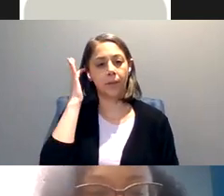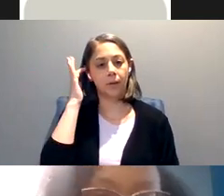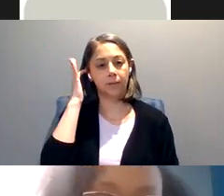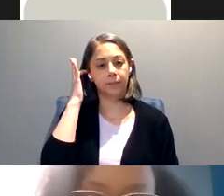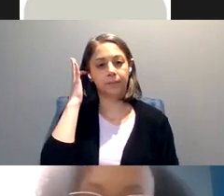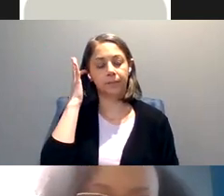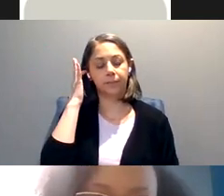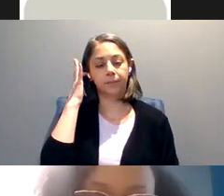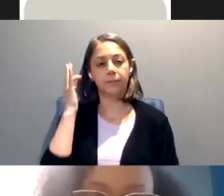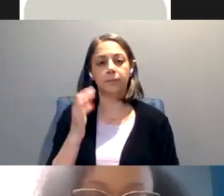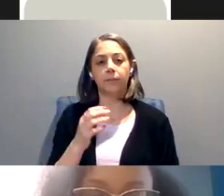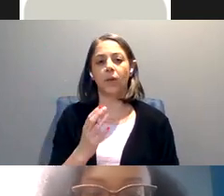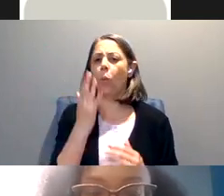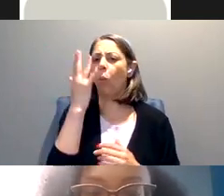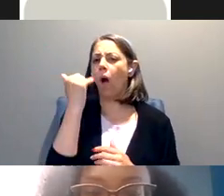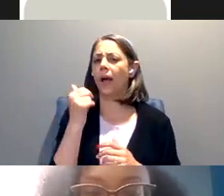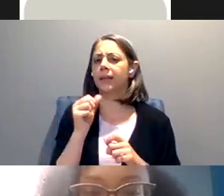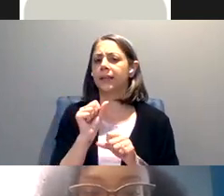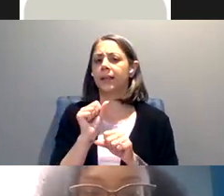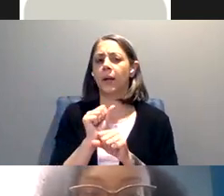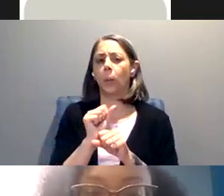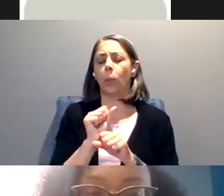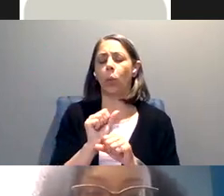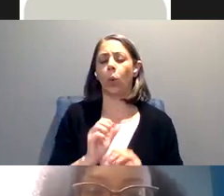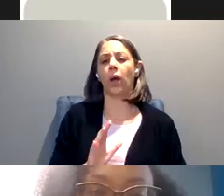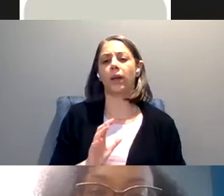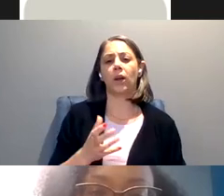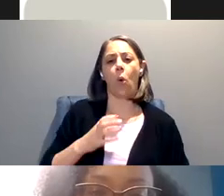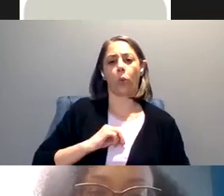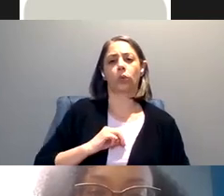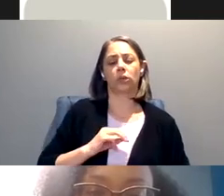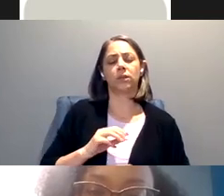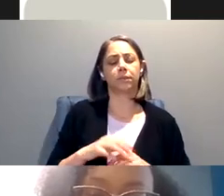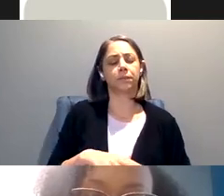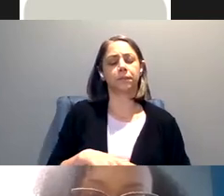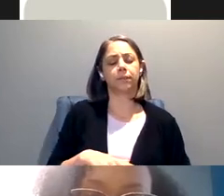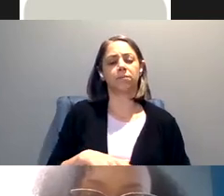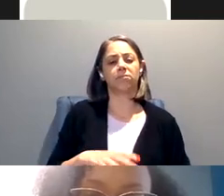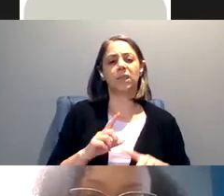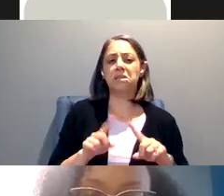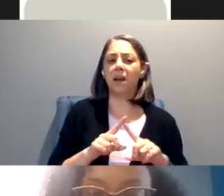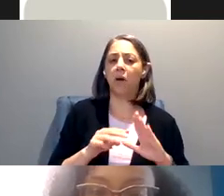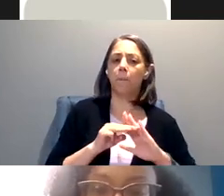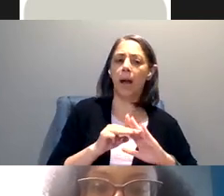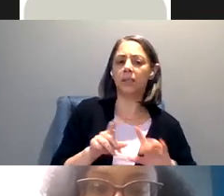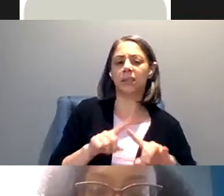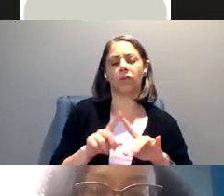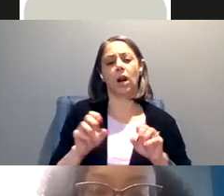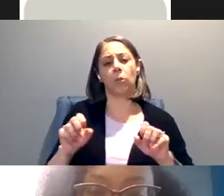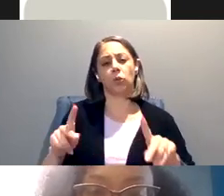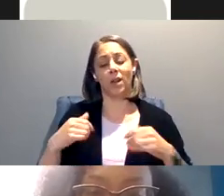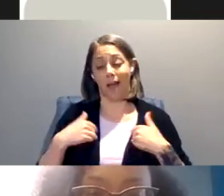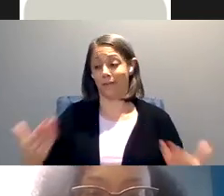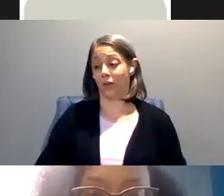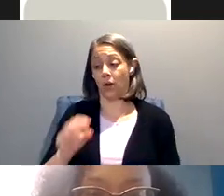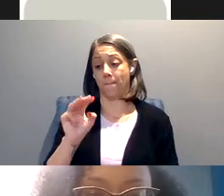So why employee ownership? Well, there's a number of different models, and there are a number of different opportunities that we have in Minnesota that we'd